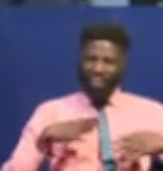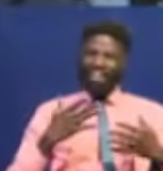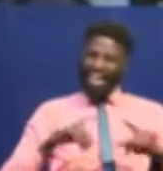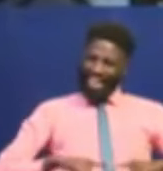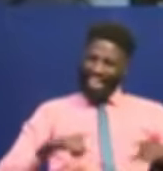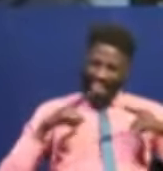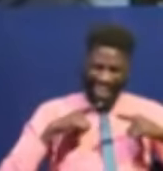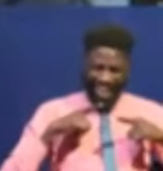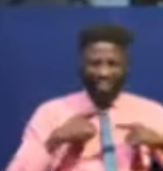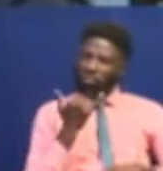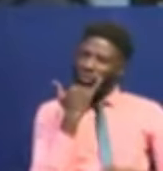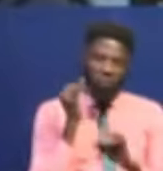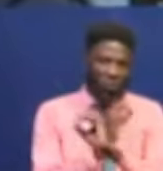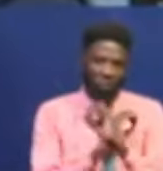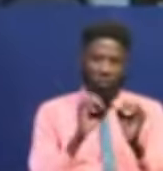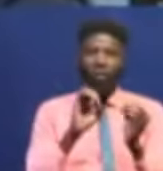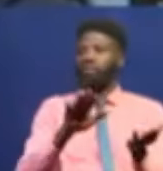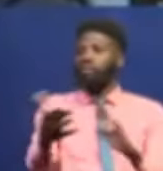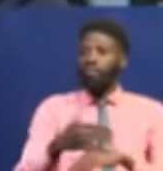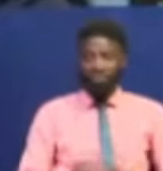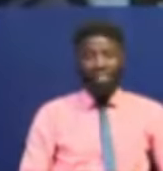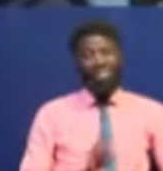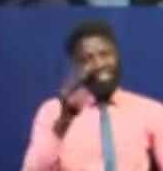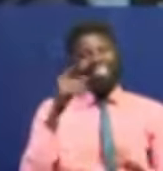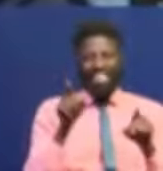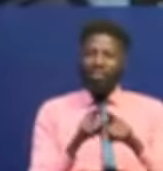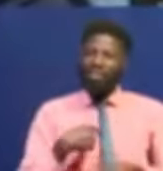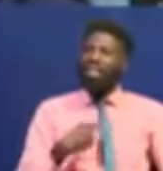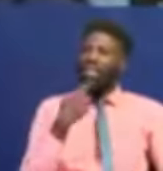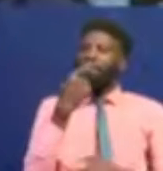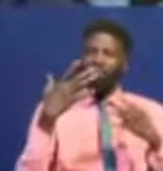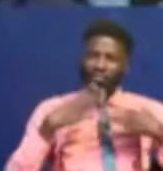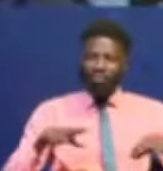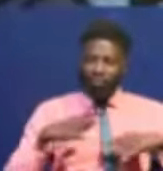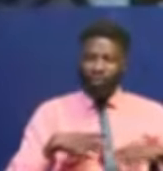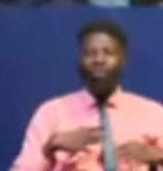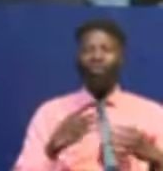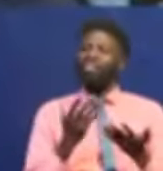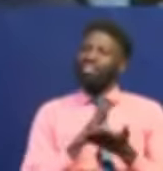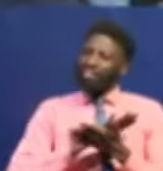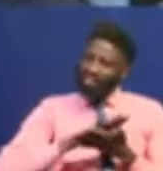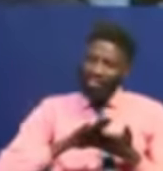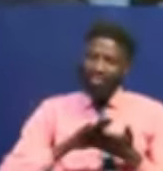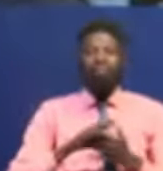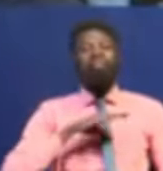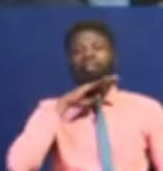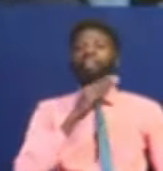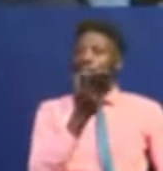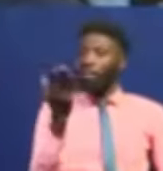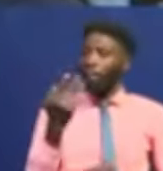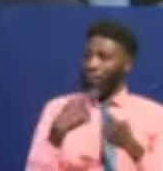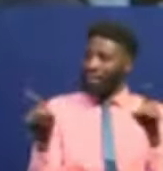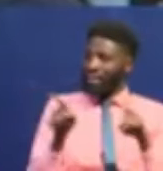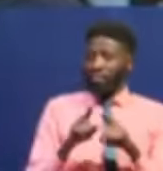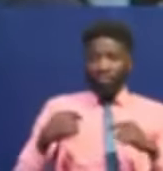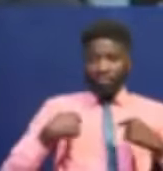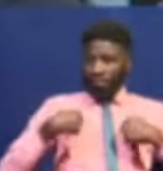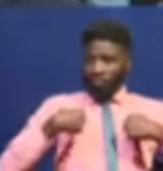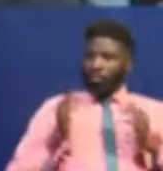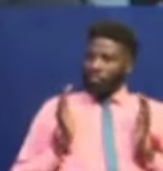statement, I said the same. There were innocent lives lost. But also equally, as a person who